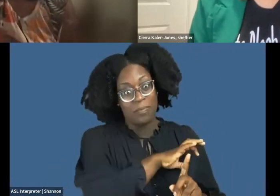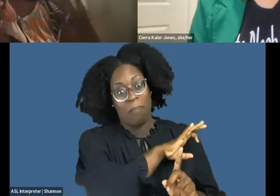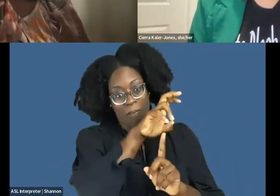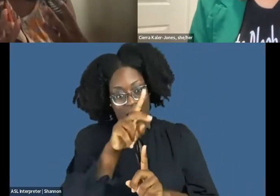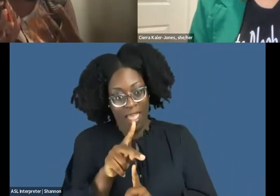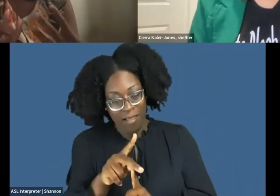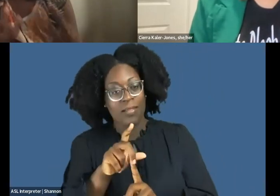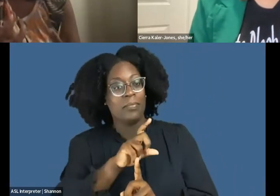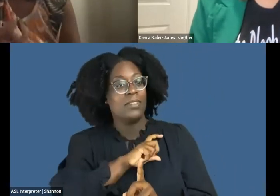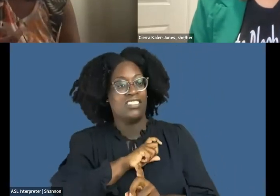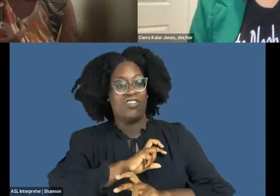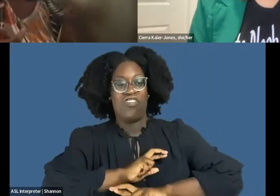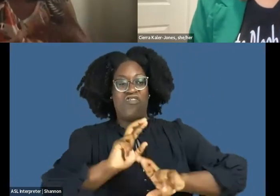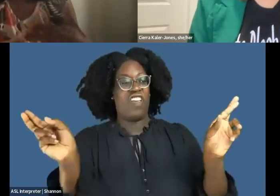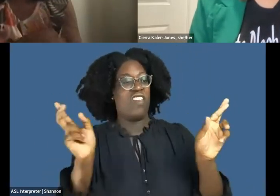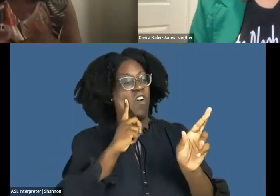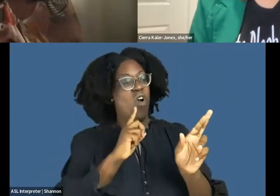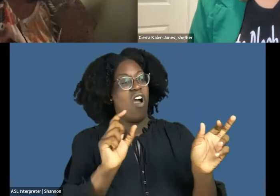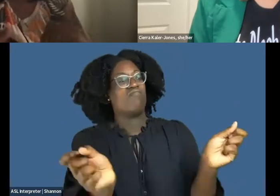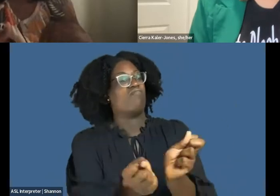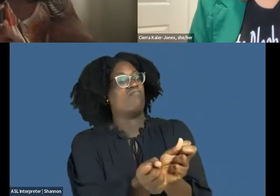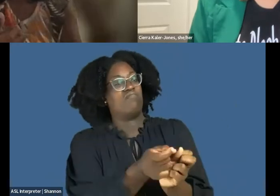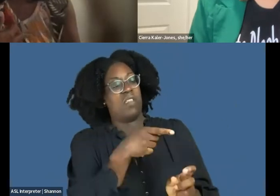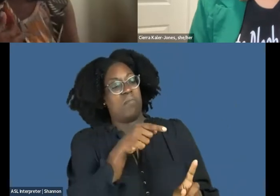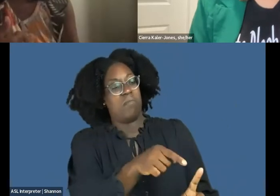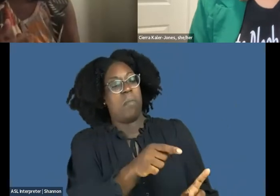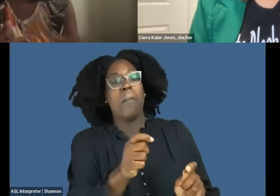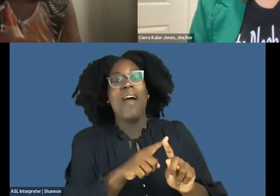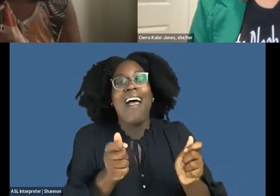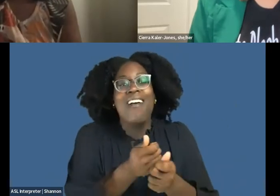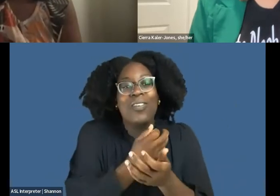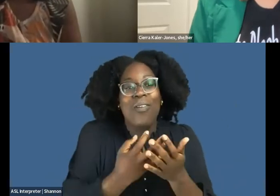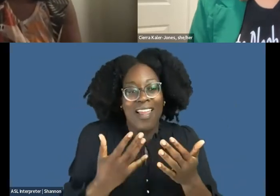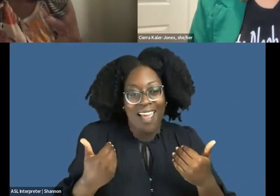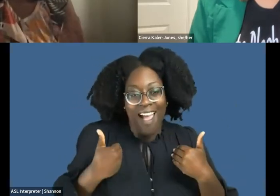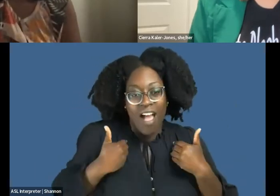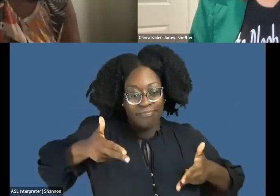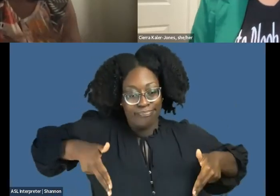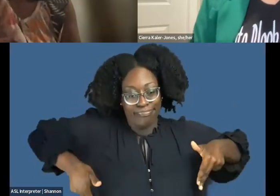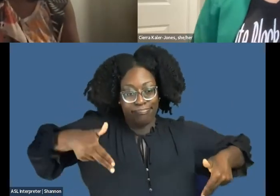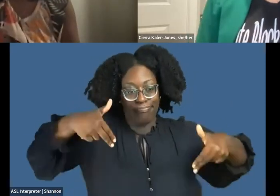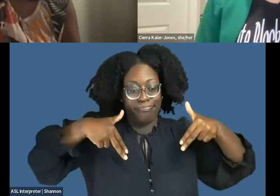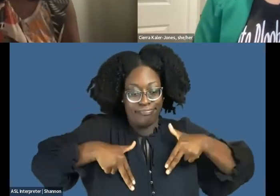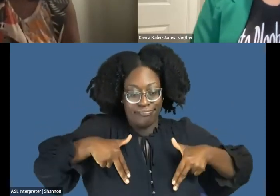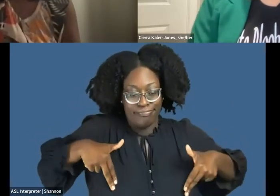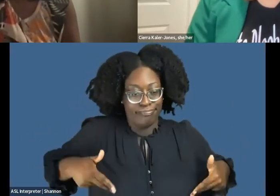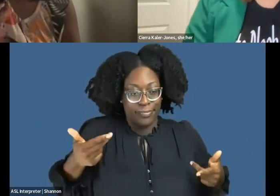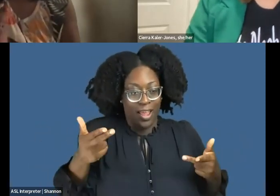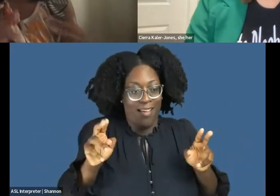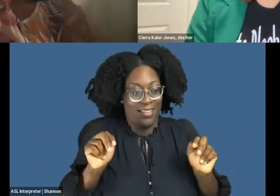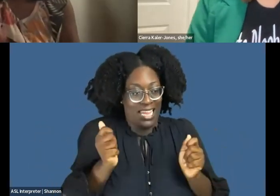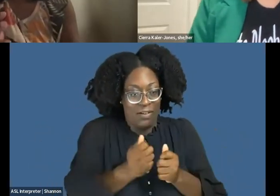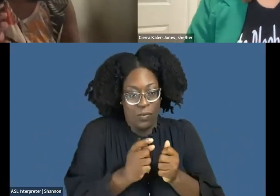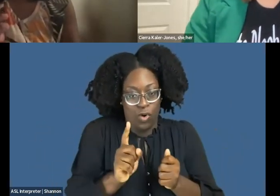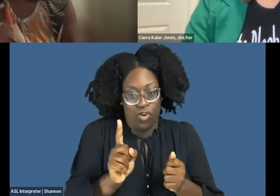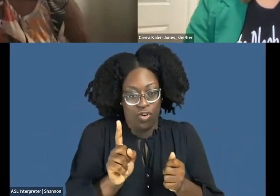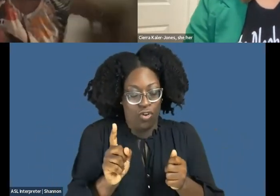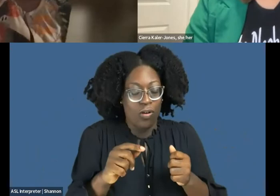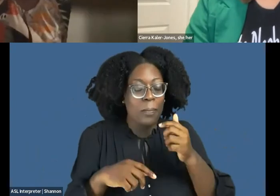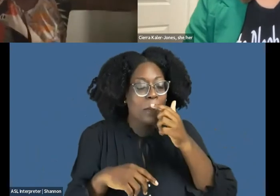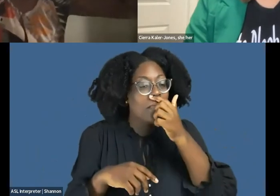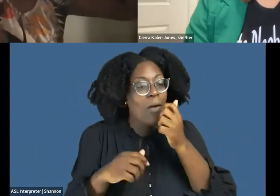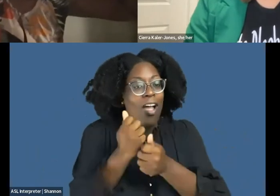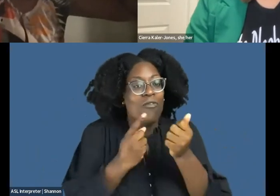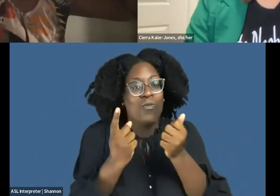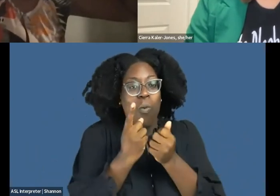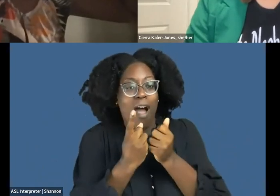him. Everybody comes packing heat. She's got one in her bosom, one in her pocketbook, and they all jump up on the thing, on the benches, and